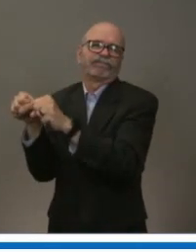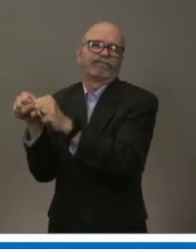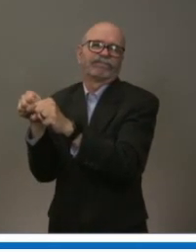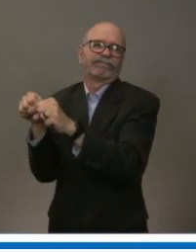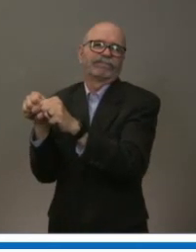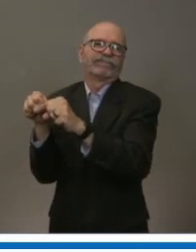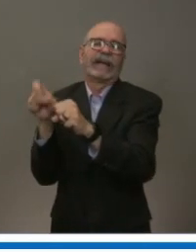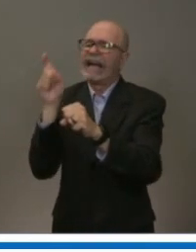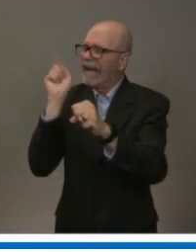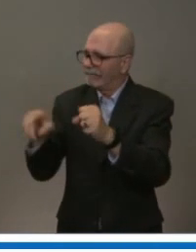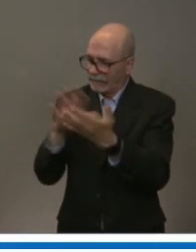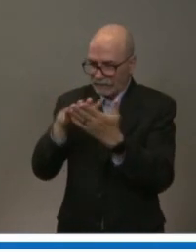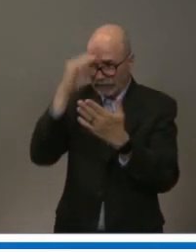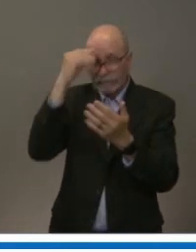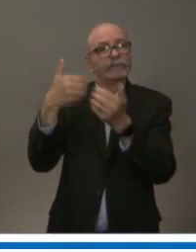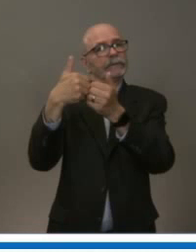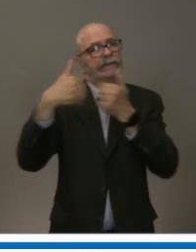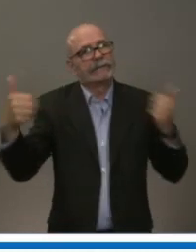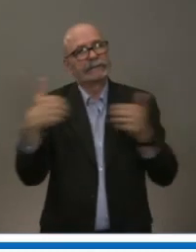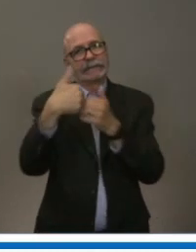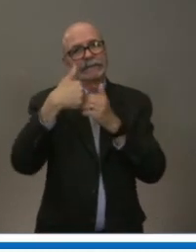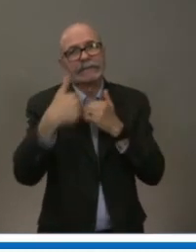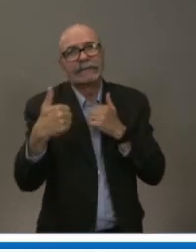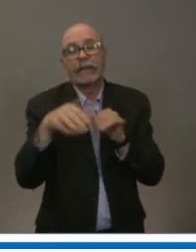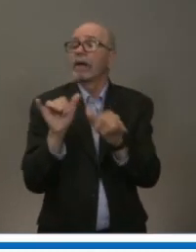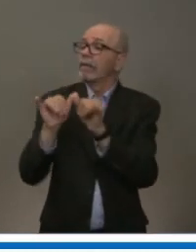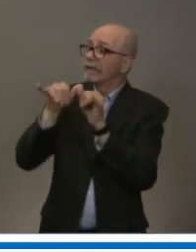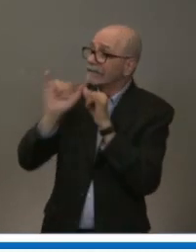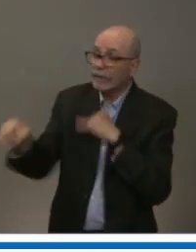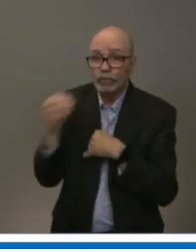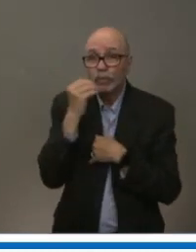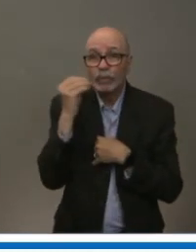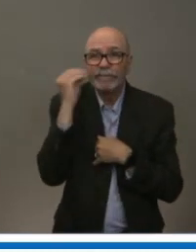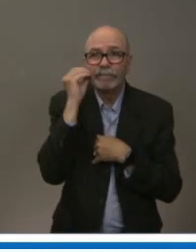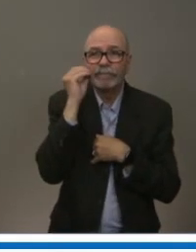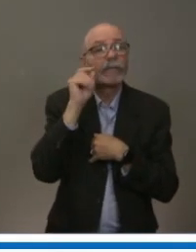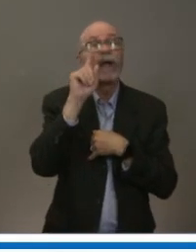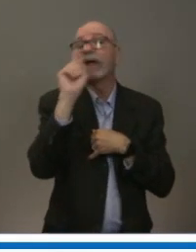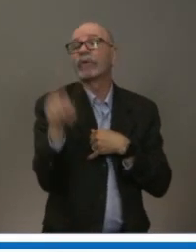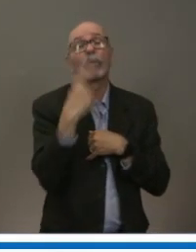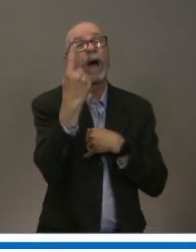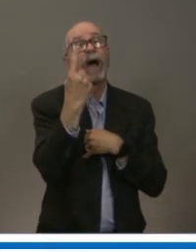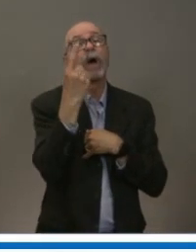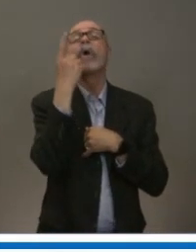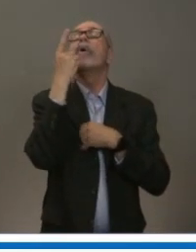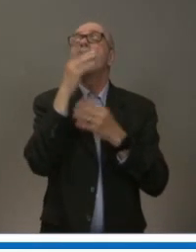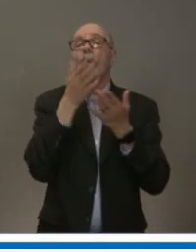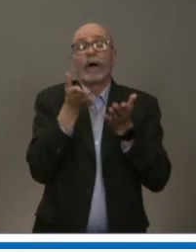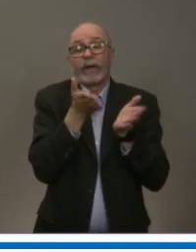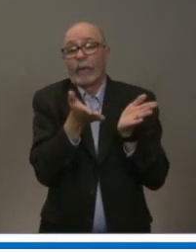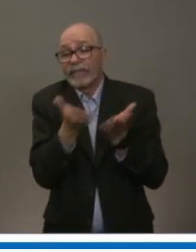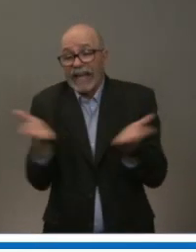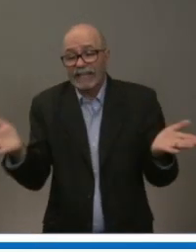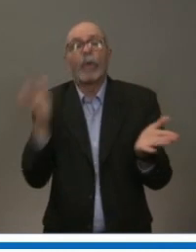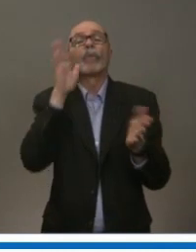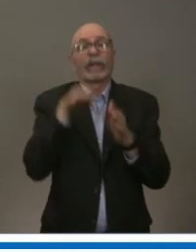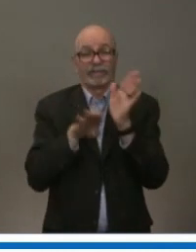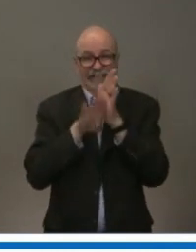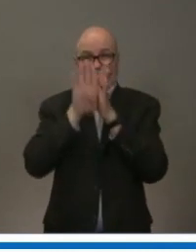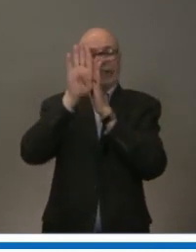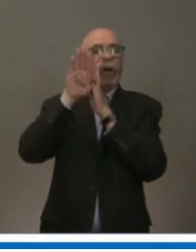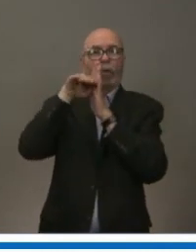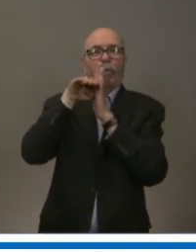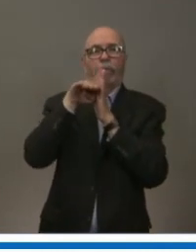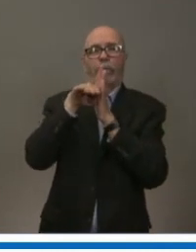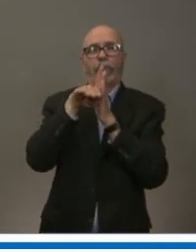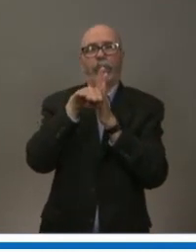only way that we will be able to flatten the curve. Almost 4 weeks in, I know how hard it is to be stuck